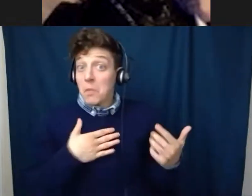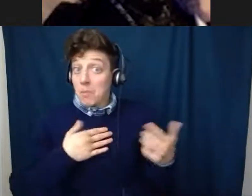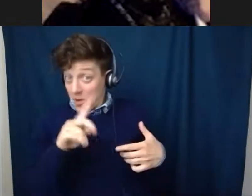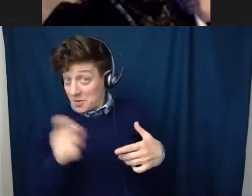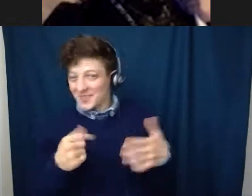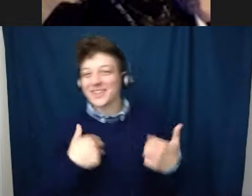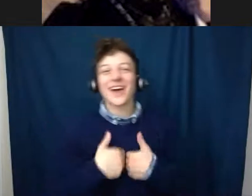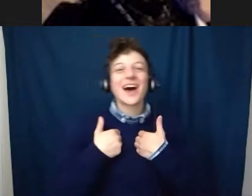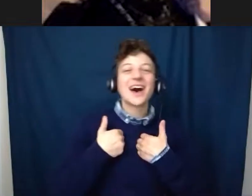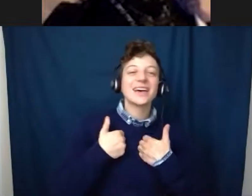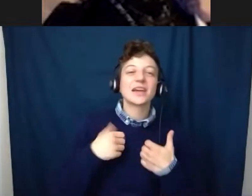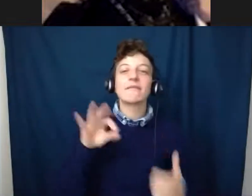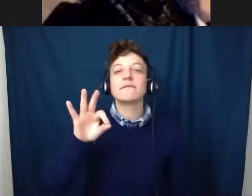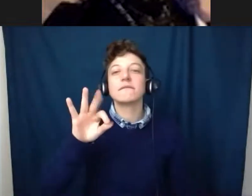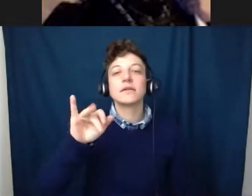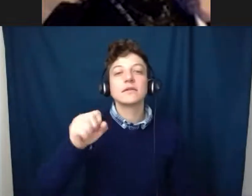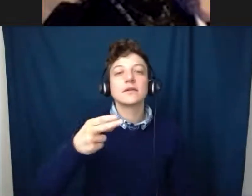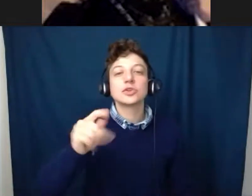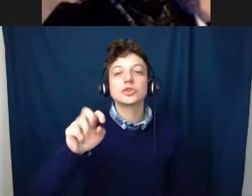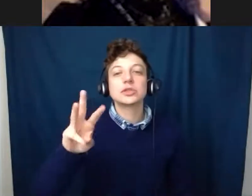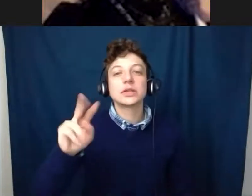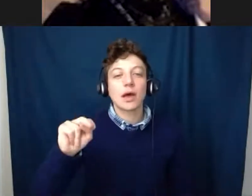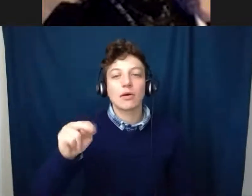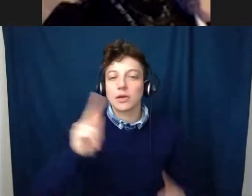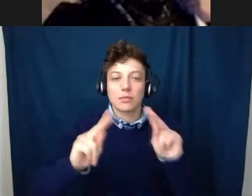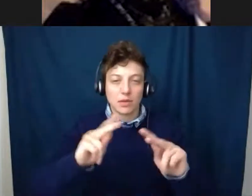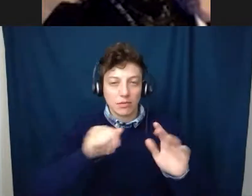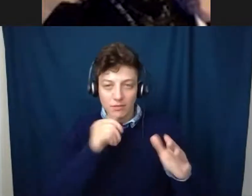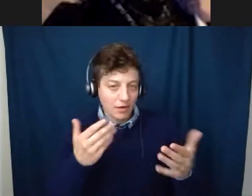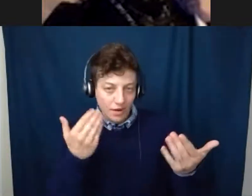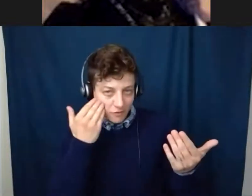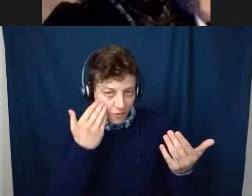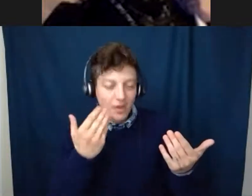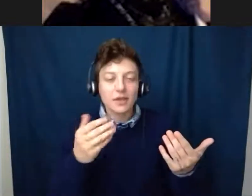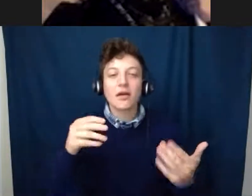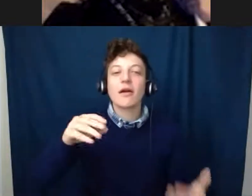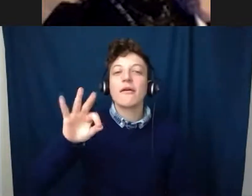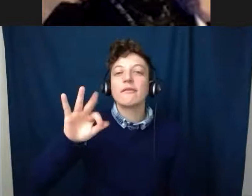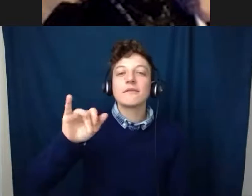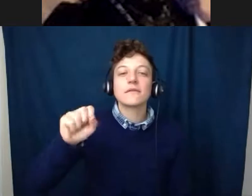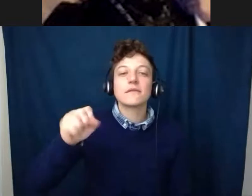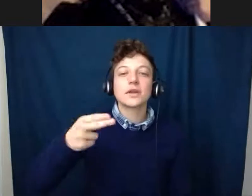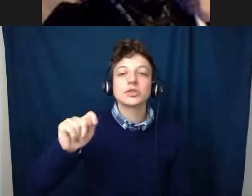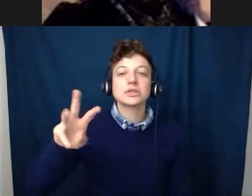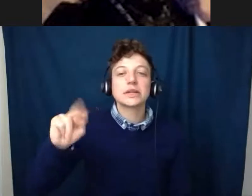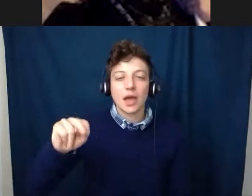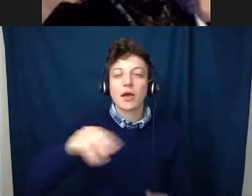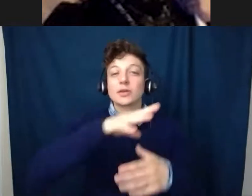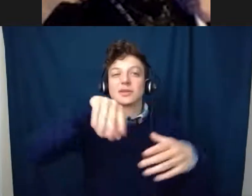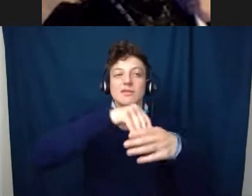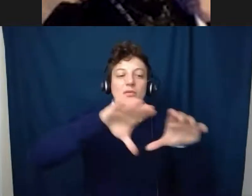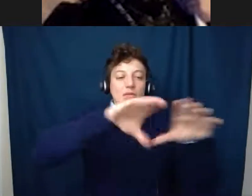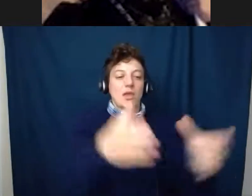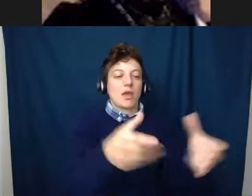living in Fishtown. For those of you who aren't from Philadelphia, Fishtown is technically within that Kensington area,